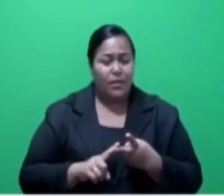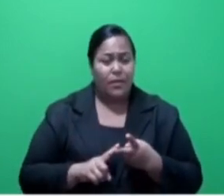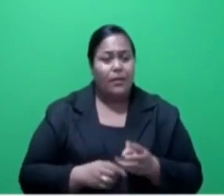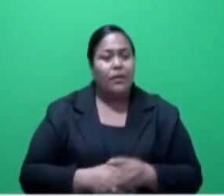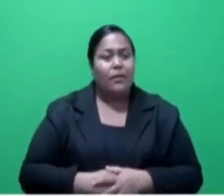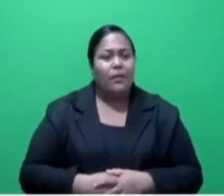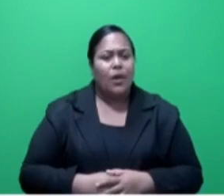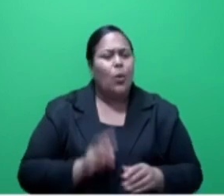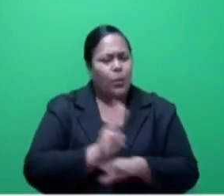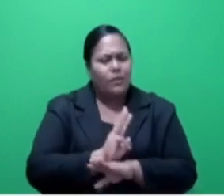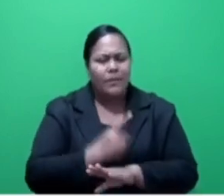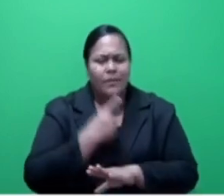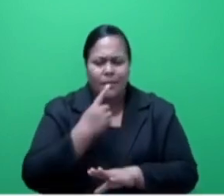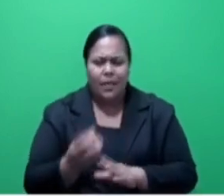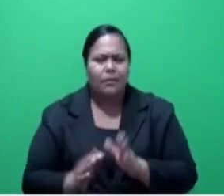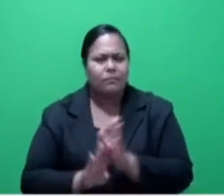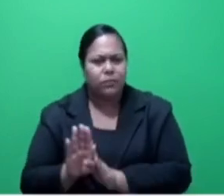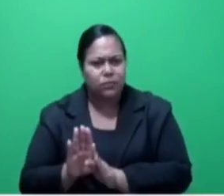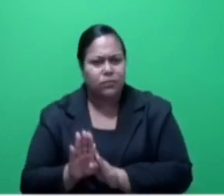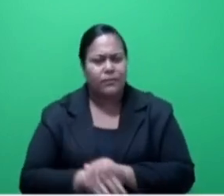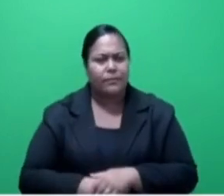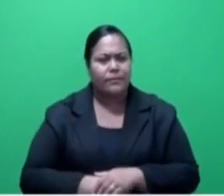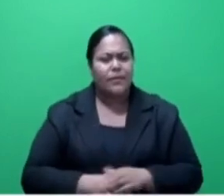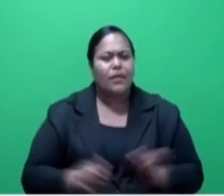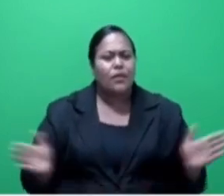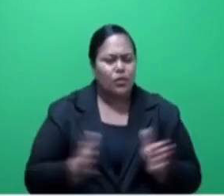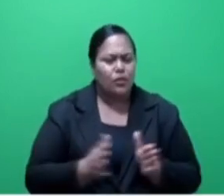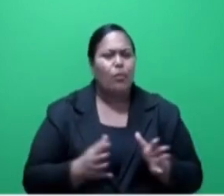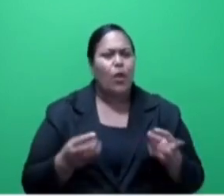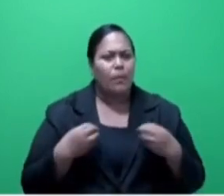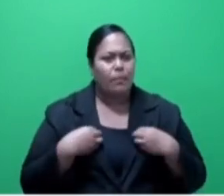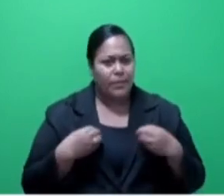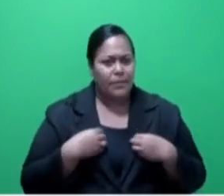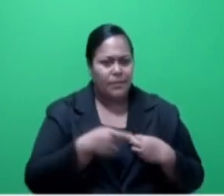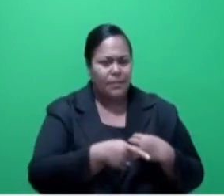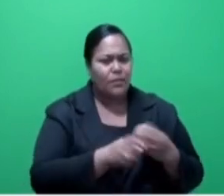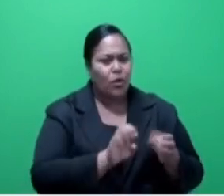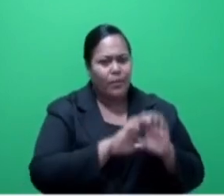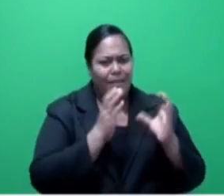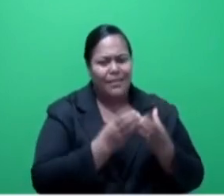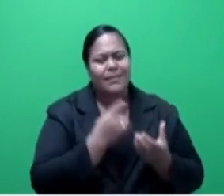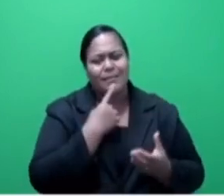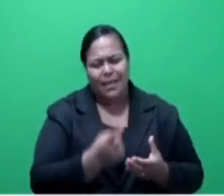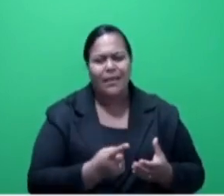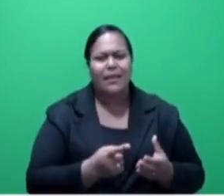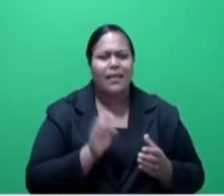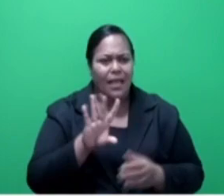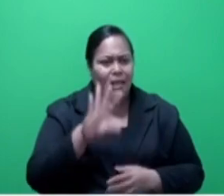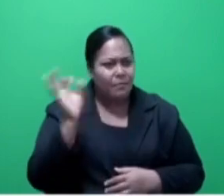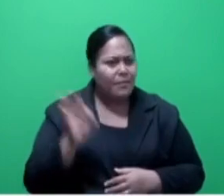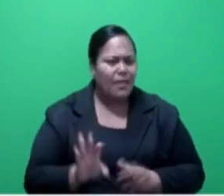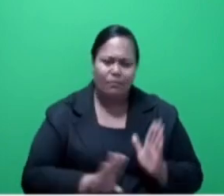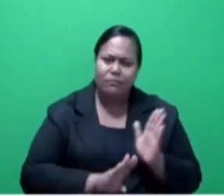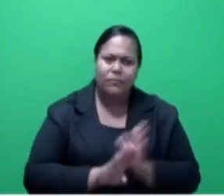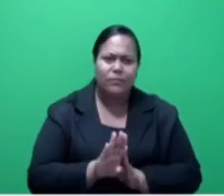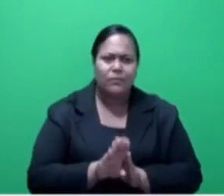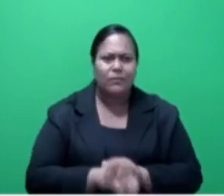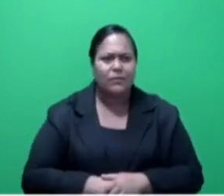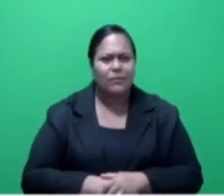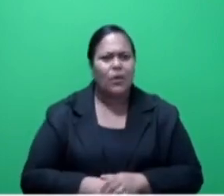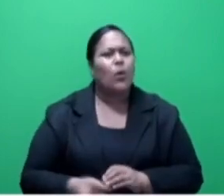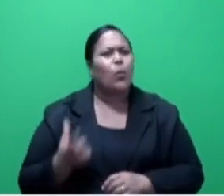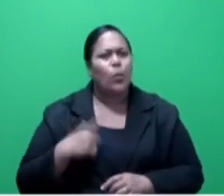is saying thereabouts the same. Our macroeconomic committee is saying 10%. Why are there so many